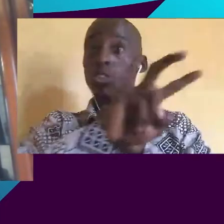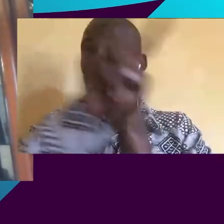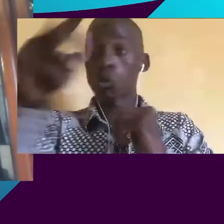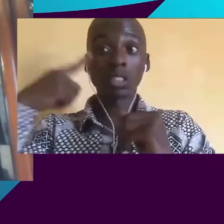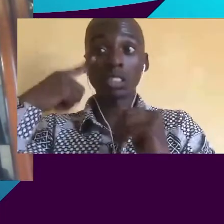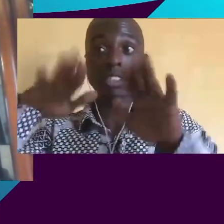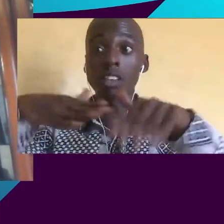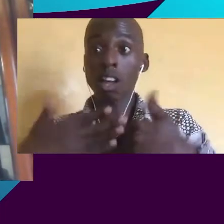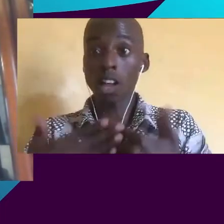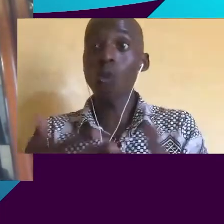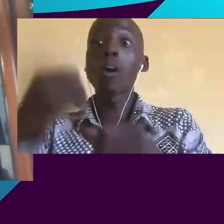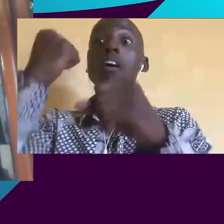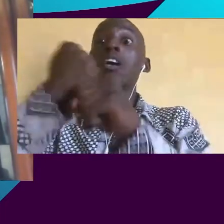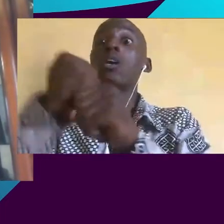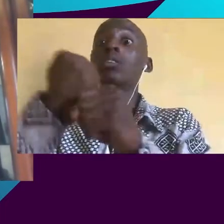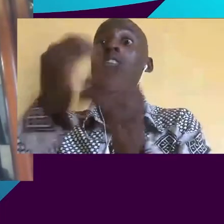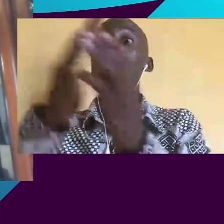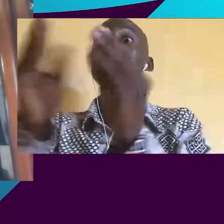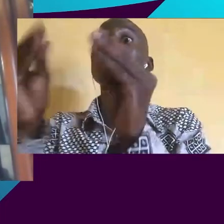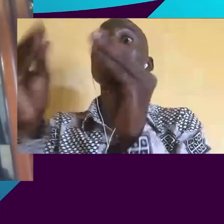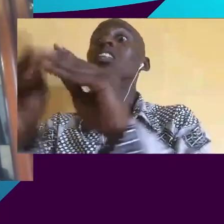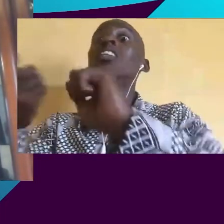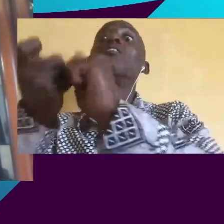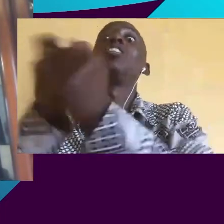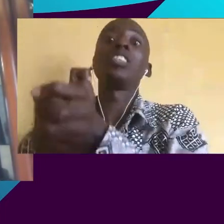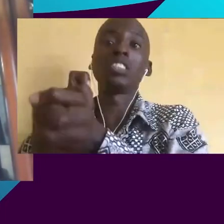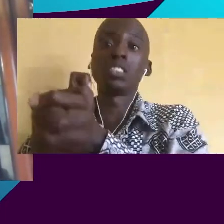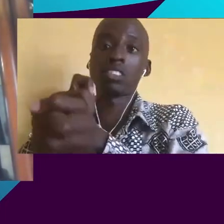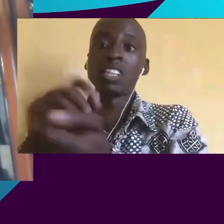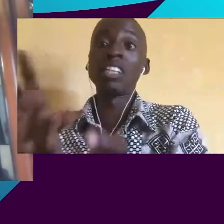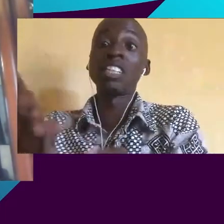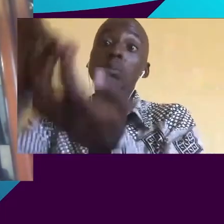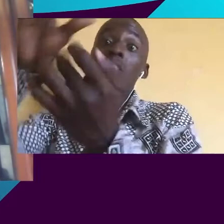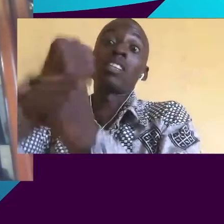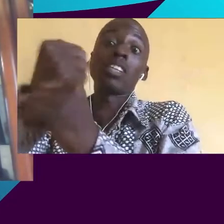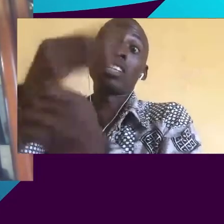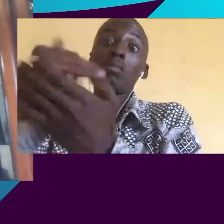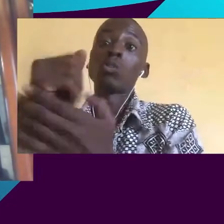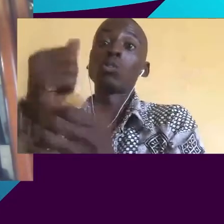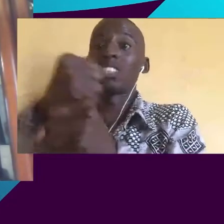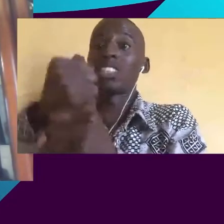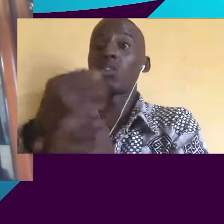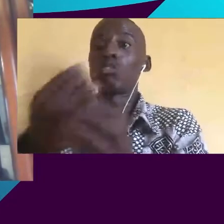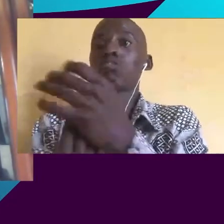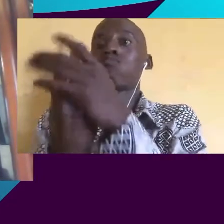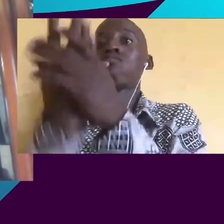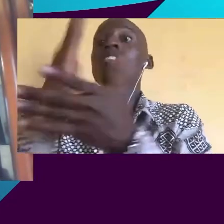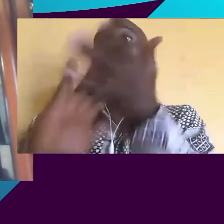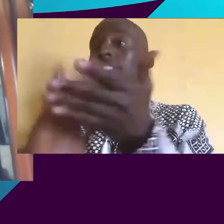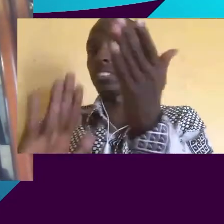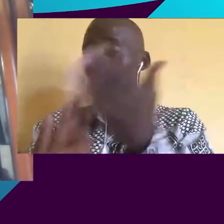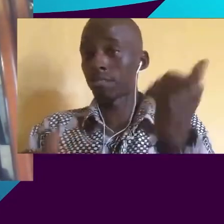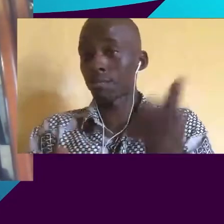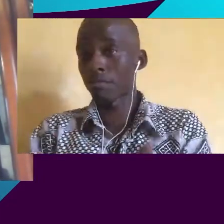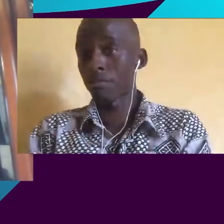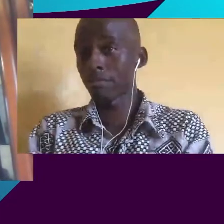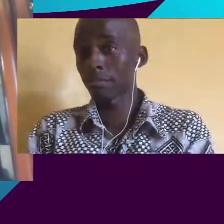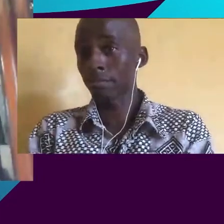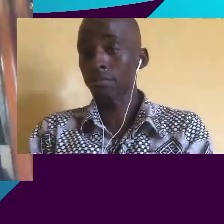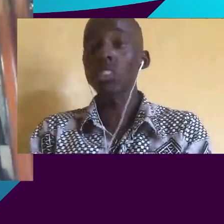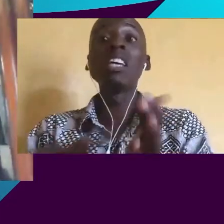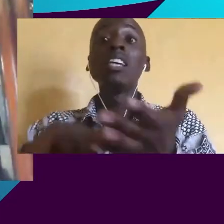girls and boys have changed, more so the girls, because girls grow faster. Yeah. So what does that mean